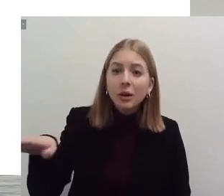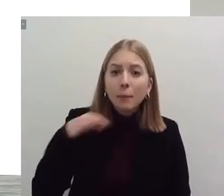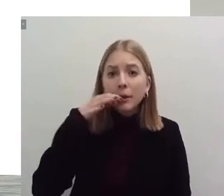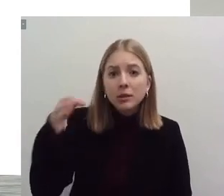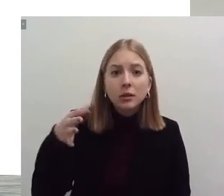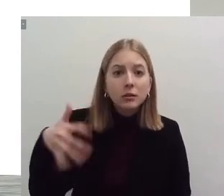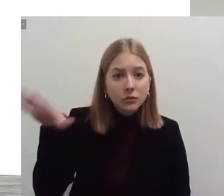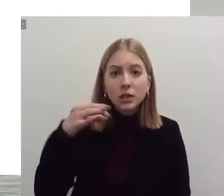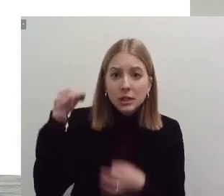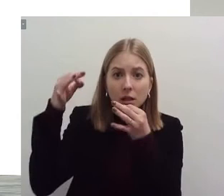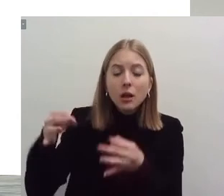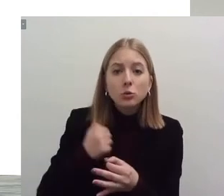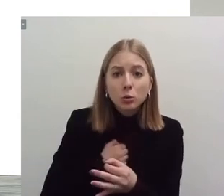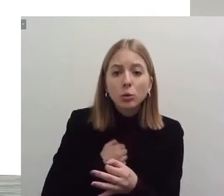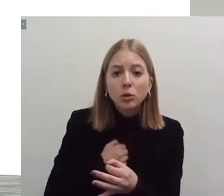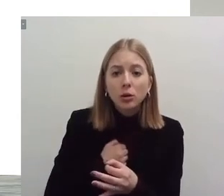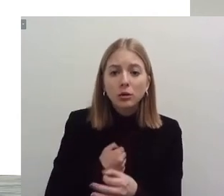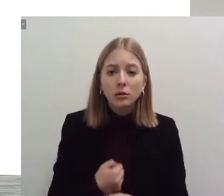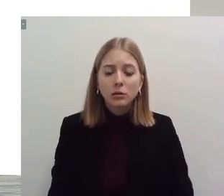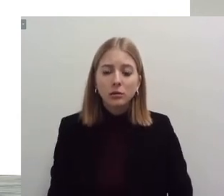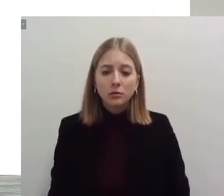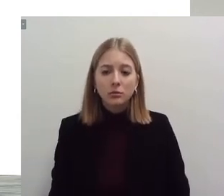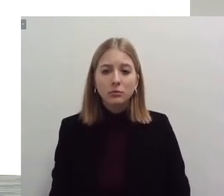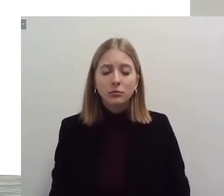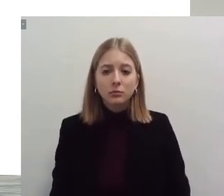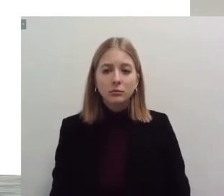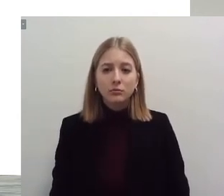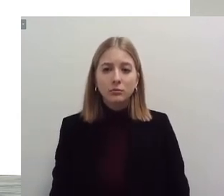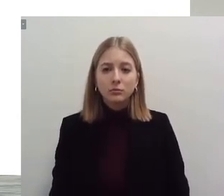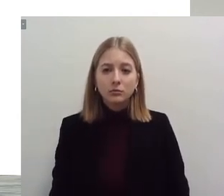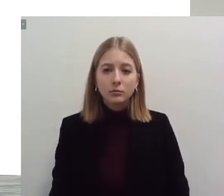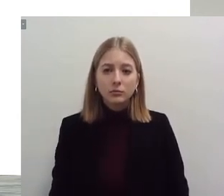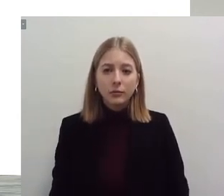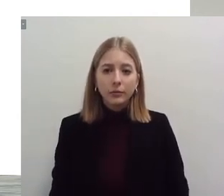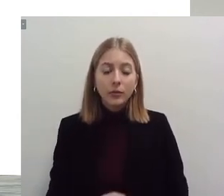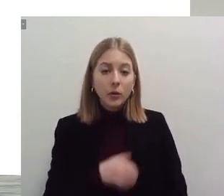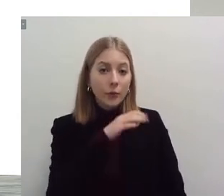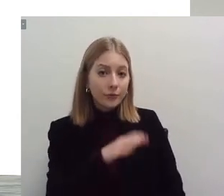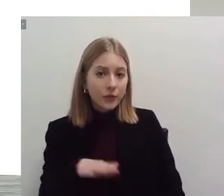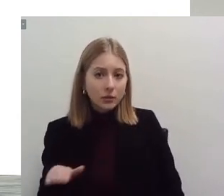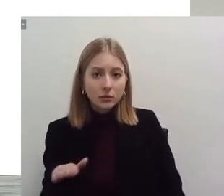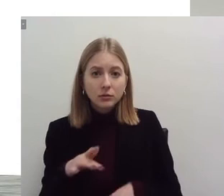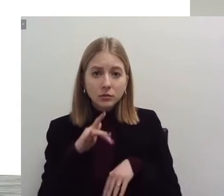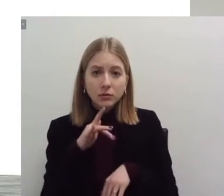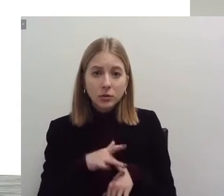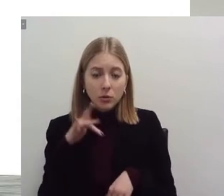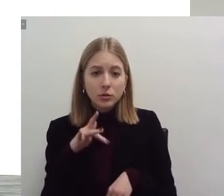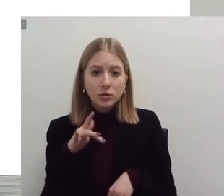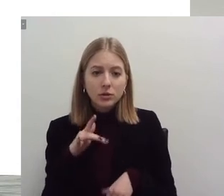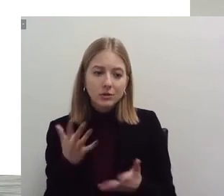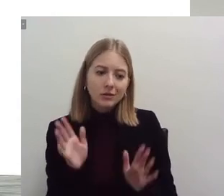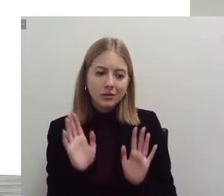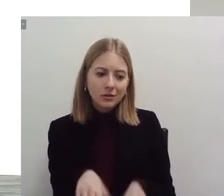because they feel like they're not worth it. They're not worth fighting for. They don't have a chance to have it better in any way.